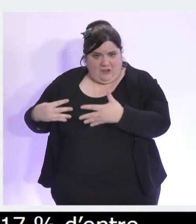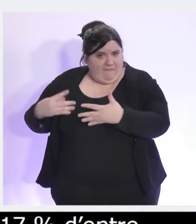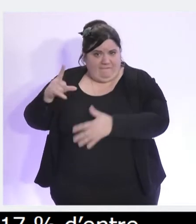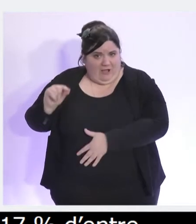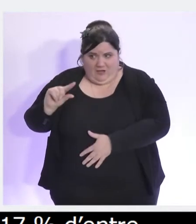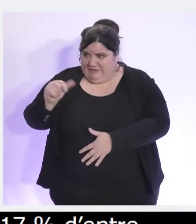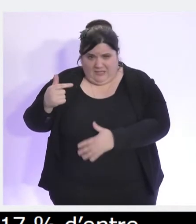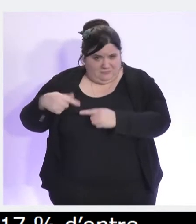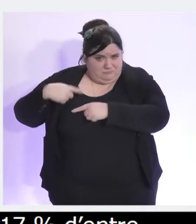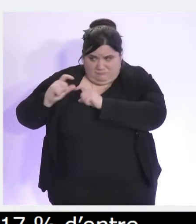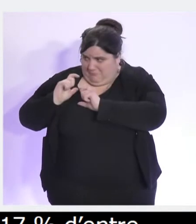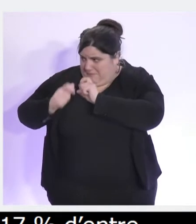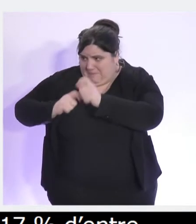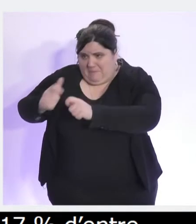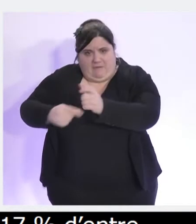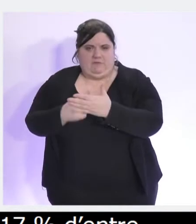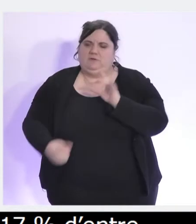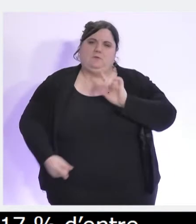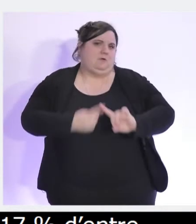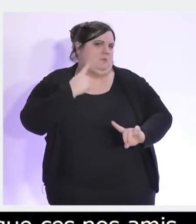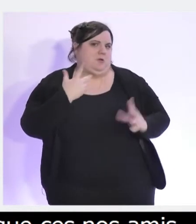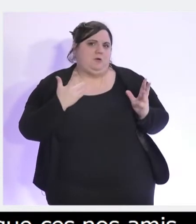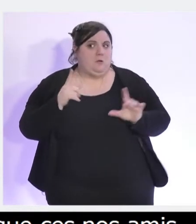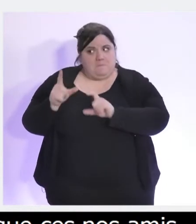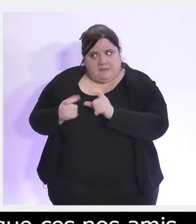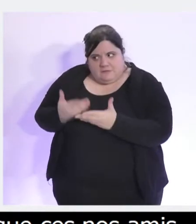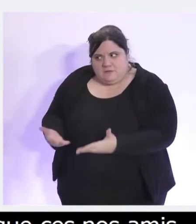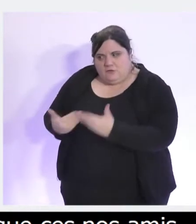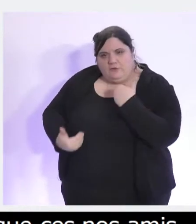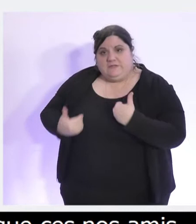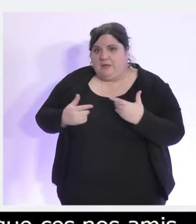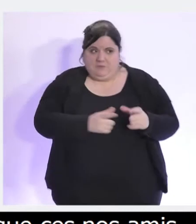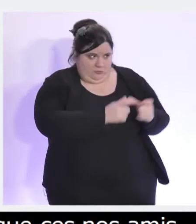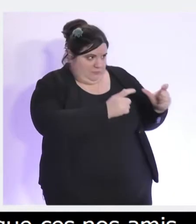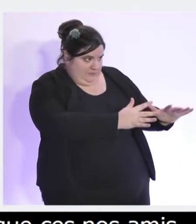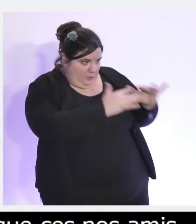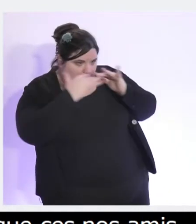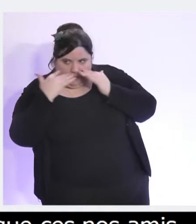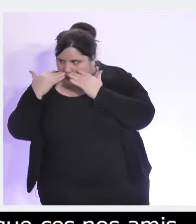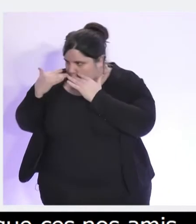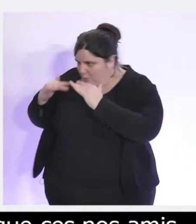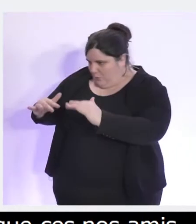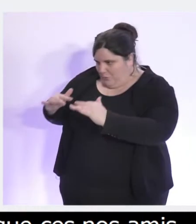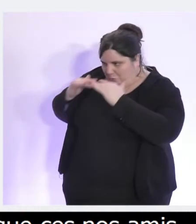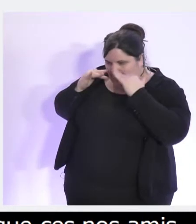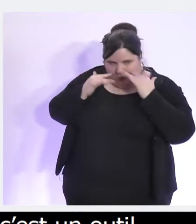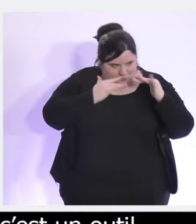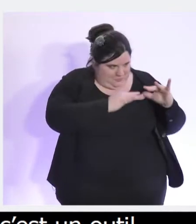true lever and a kind of meeting point. And then talking